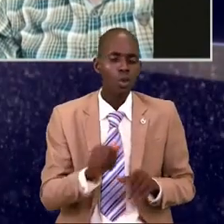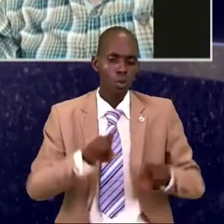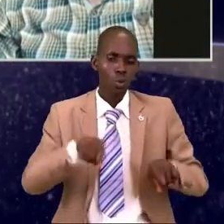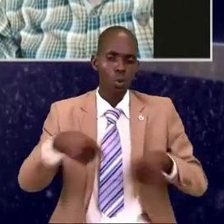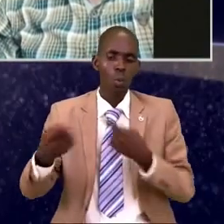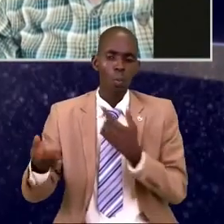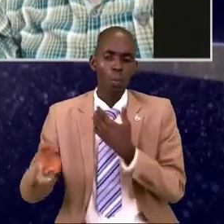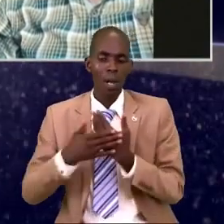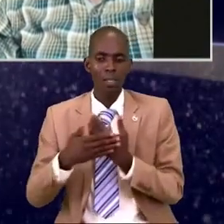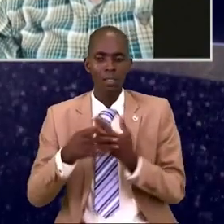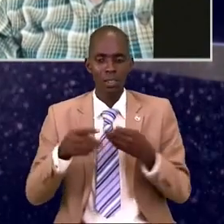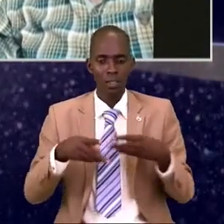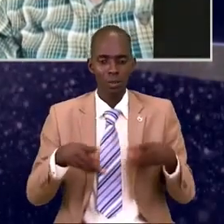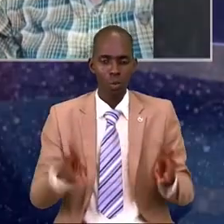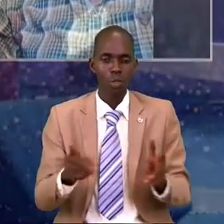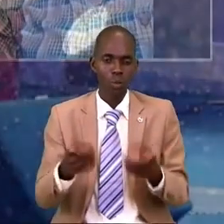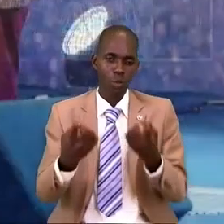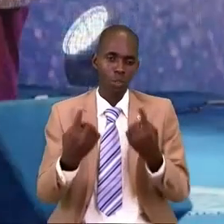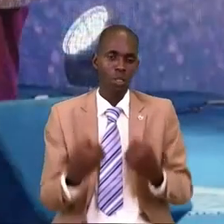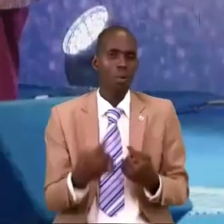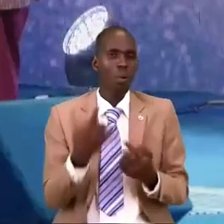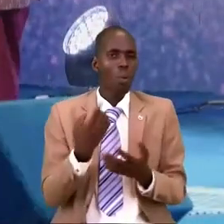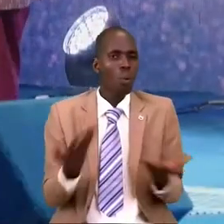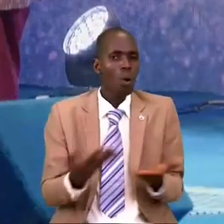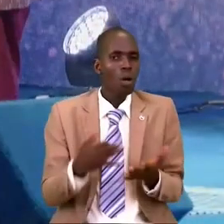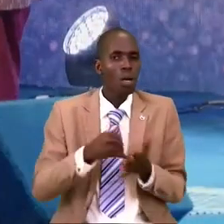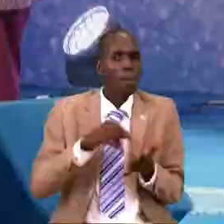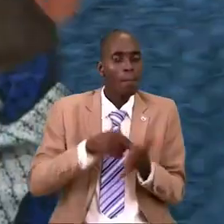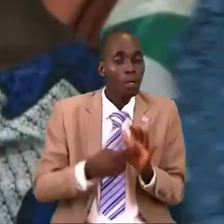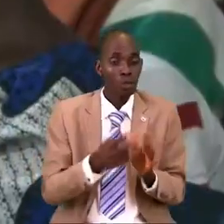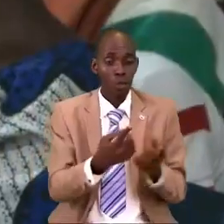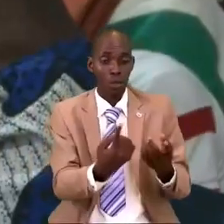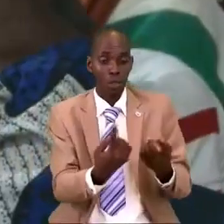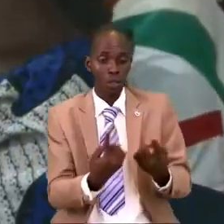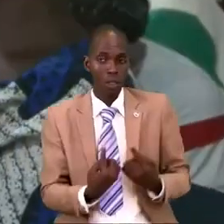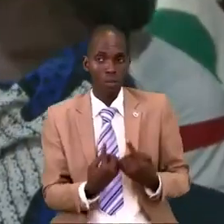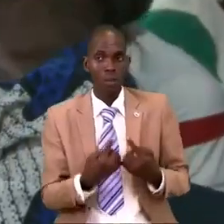back righteous. Amen. Amen.